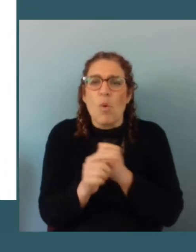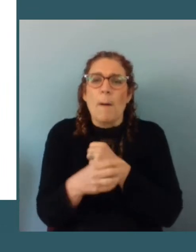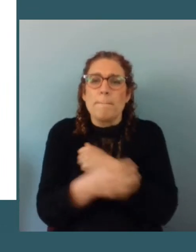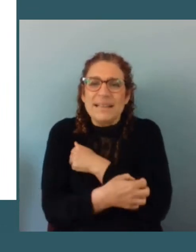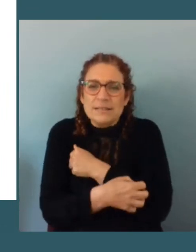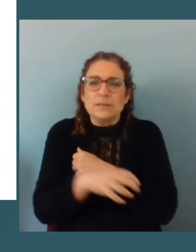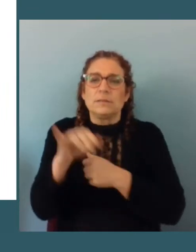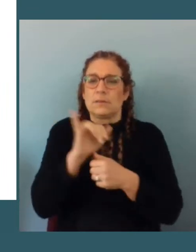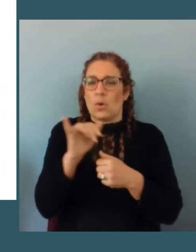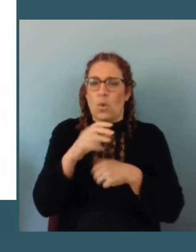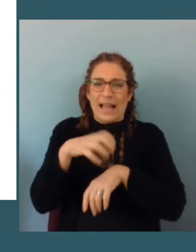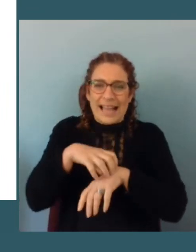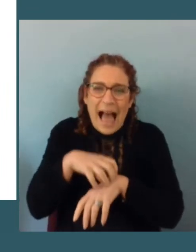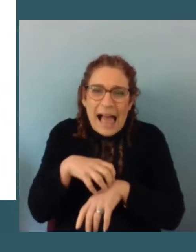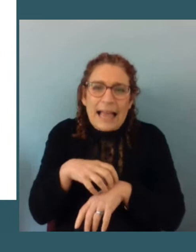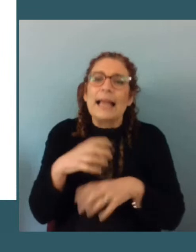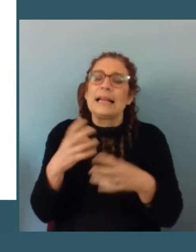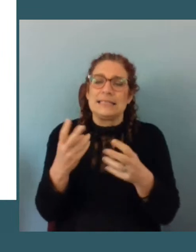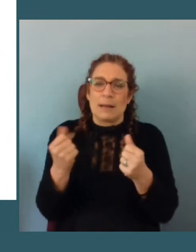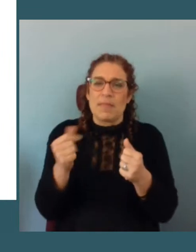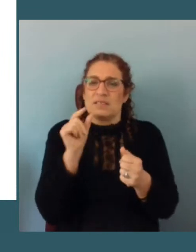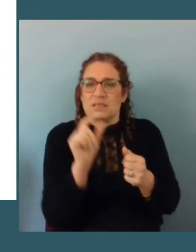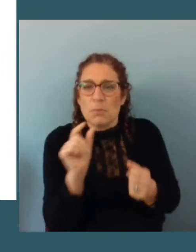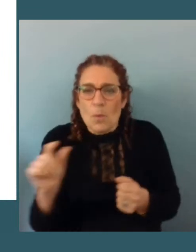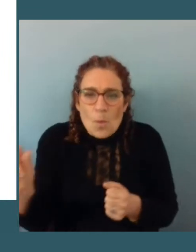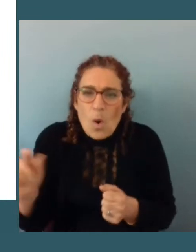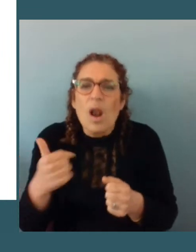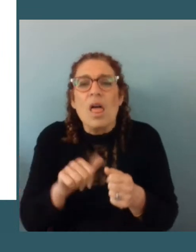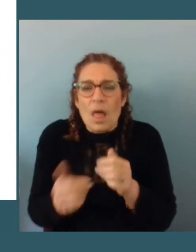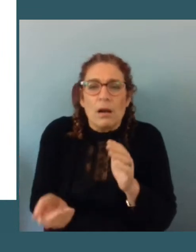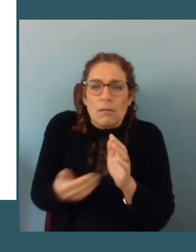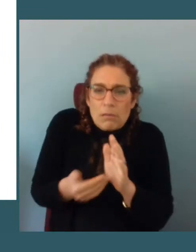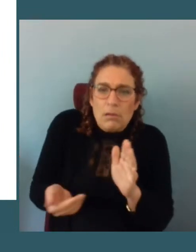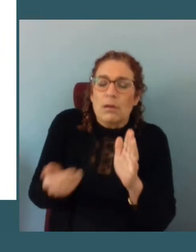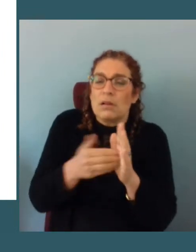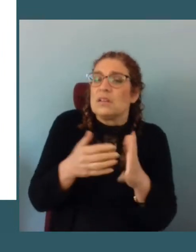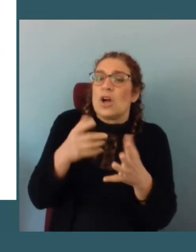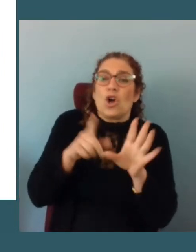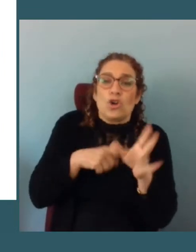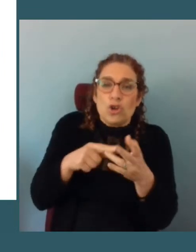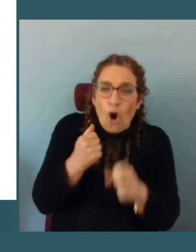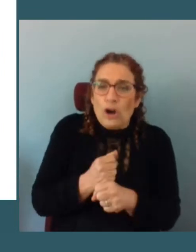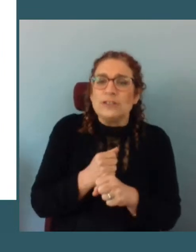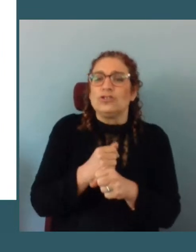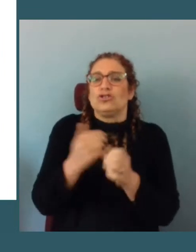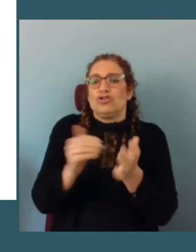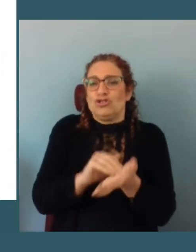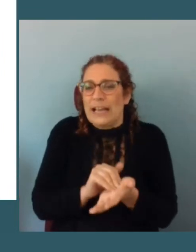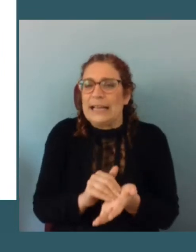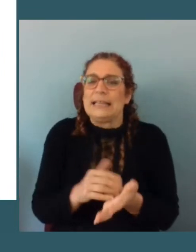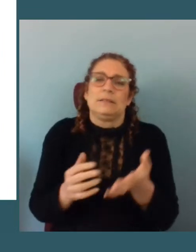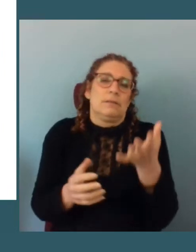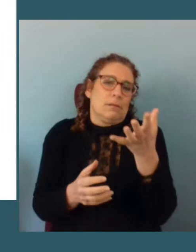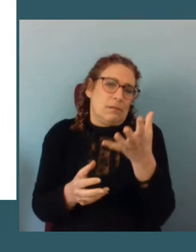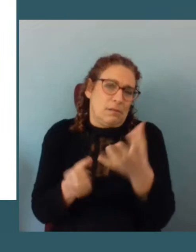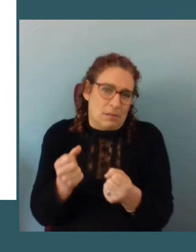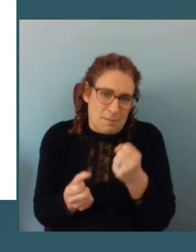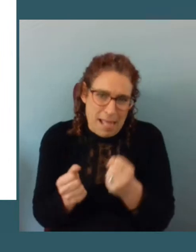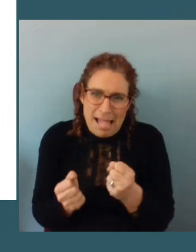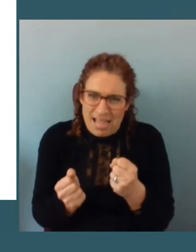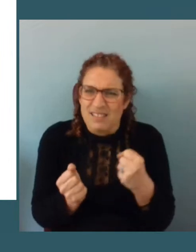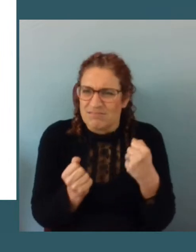sauces, and then pure sauces such as yogurt, cheese and milk itself. That really is a whistle-stop tour of the milk ladder there.